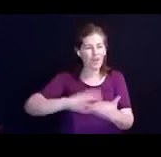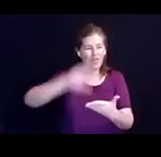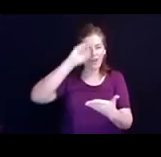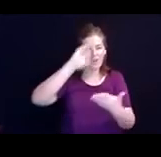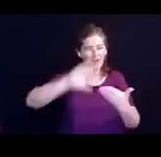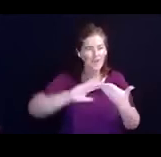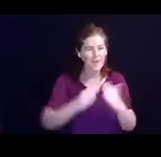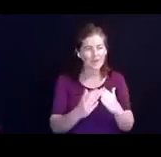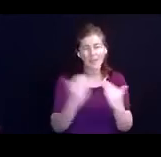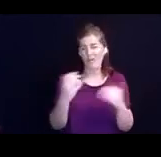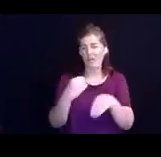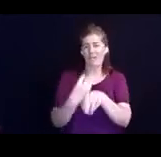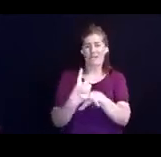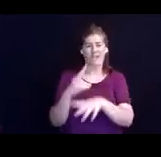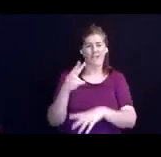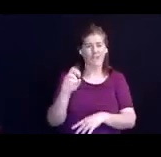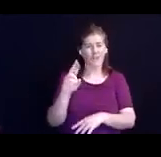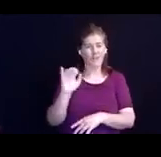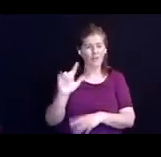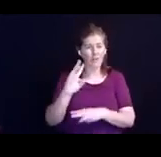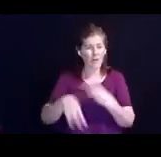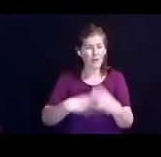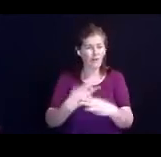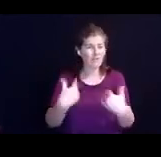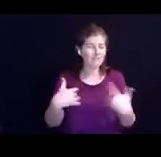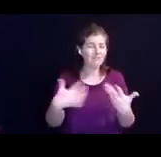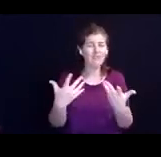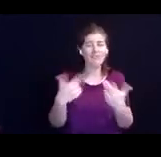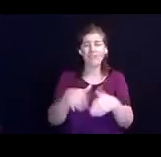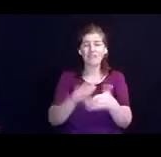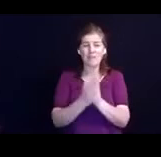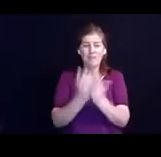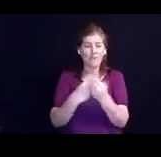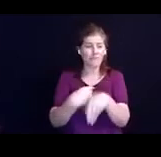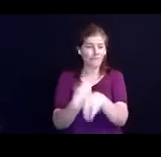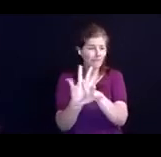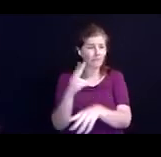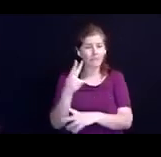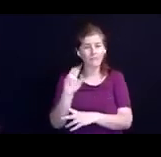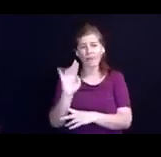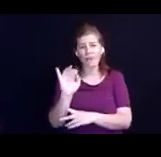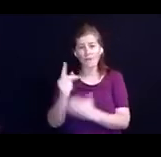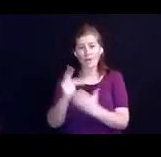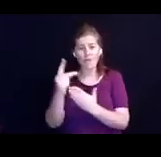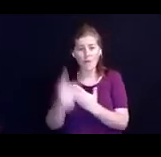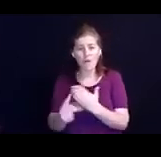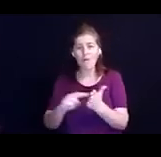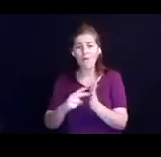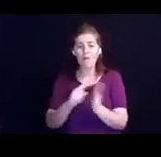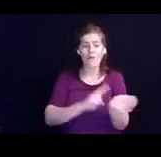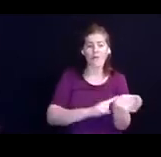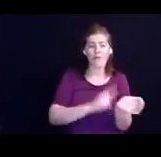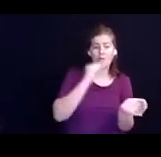world increasingly, and so this will be a virtual program whereby the nursing home teams and